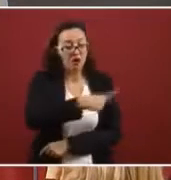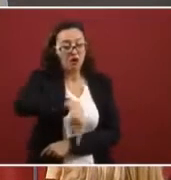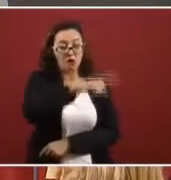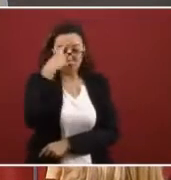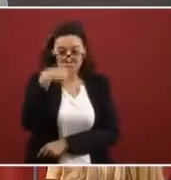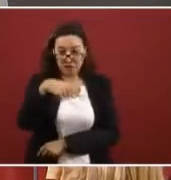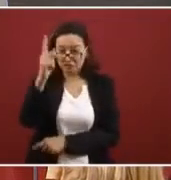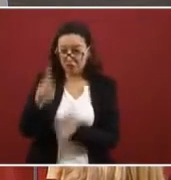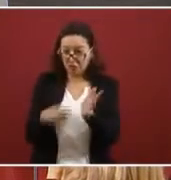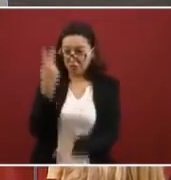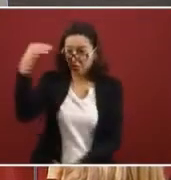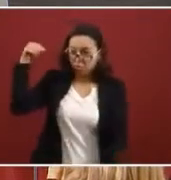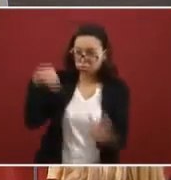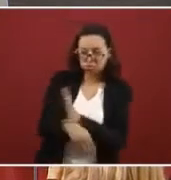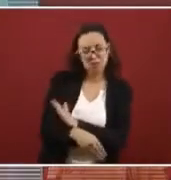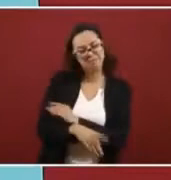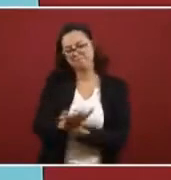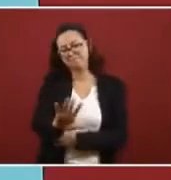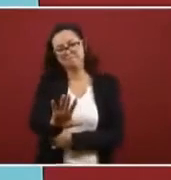And that the country